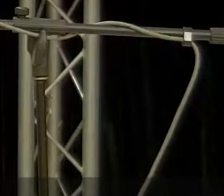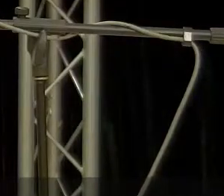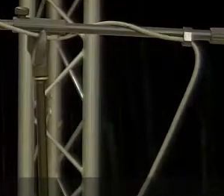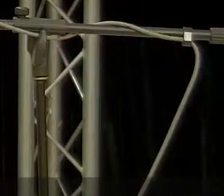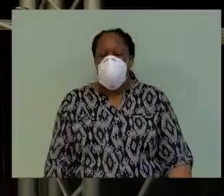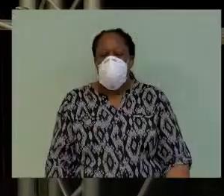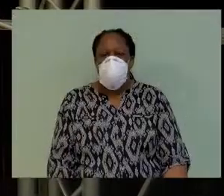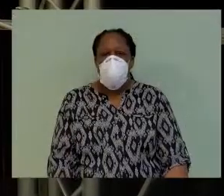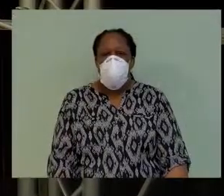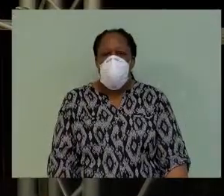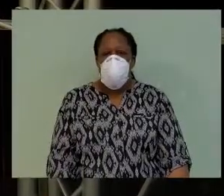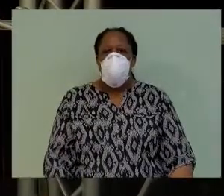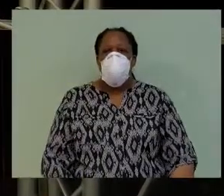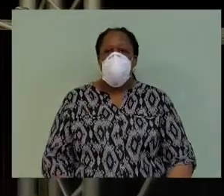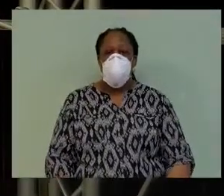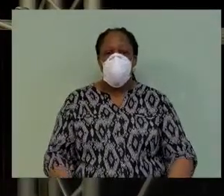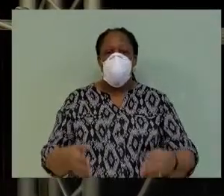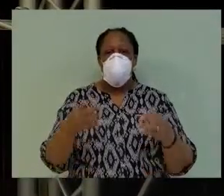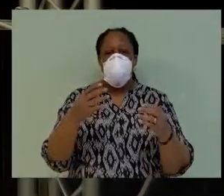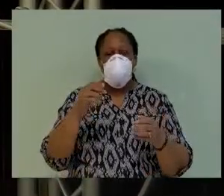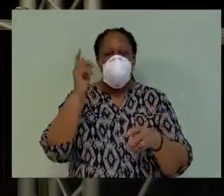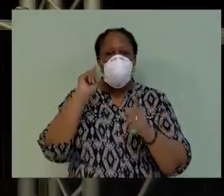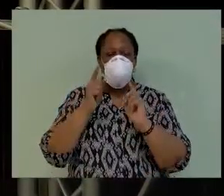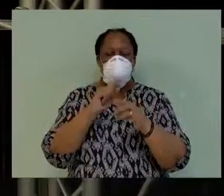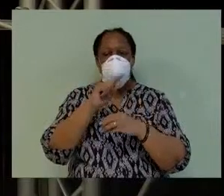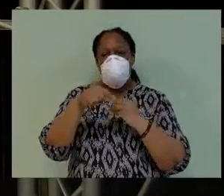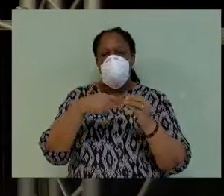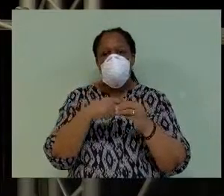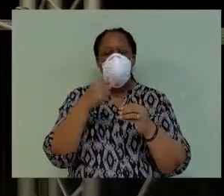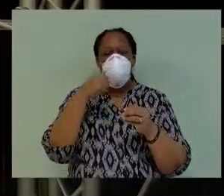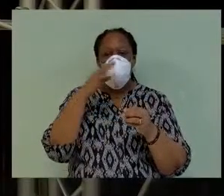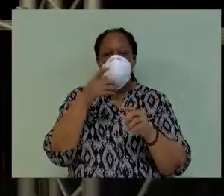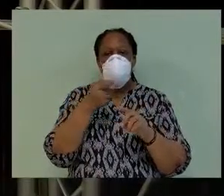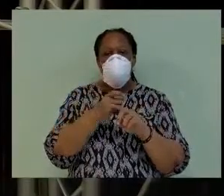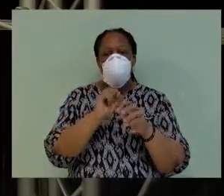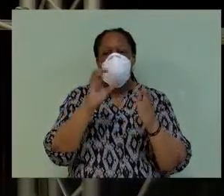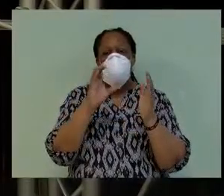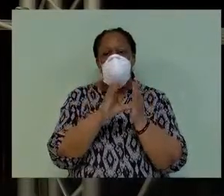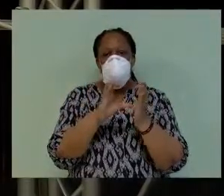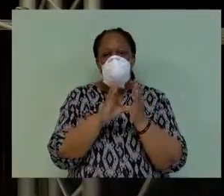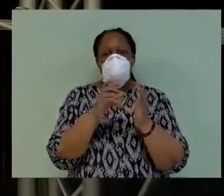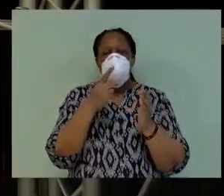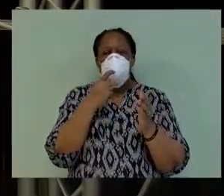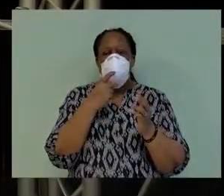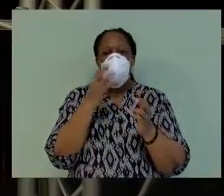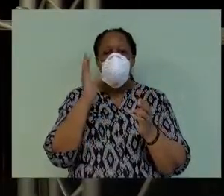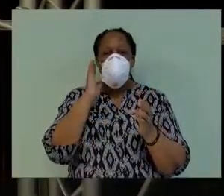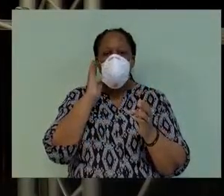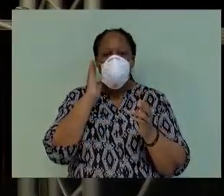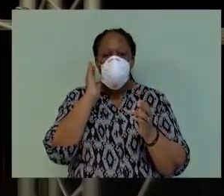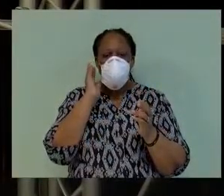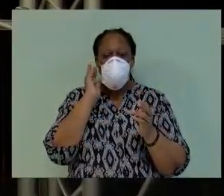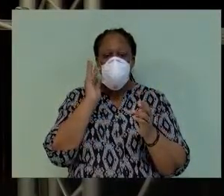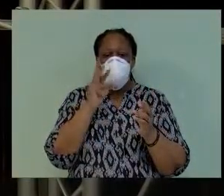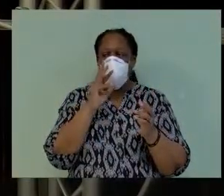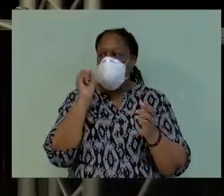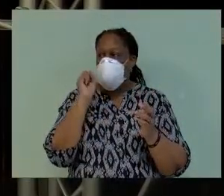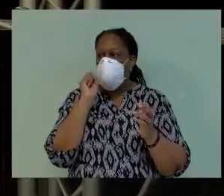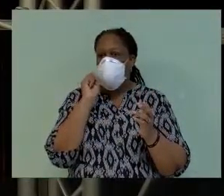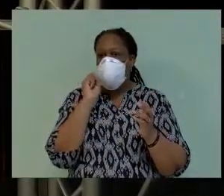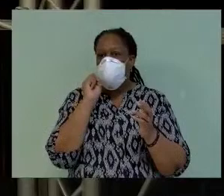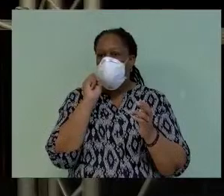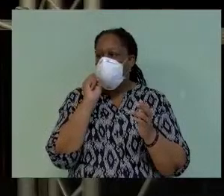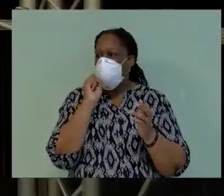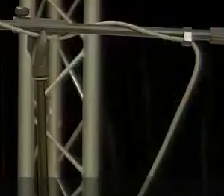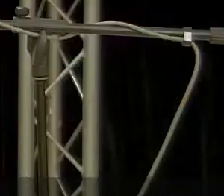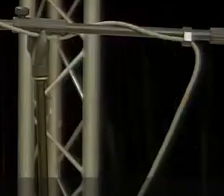Adeline came from a very big family, and her mother, I understand, is 96, is still alive. She